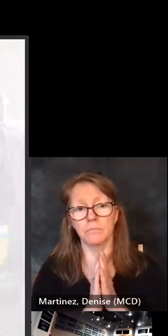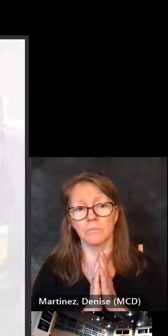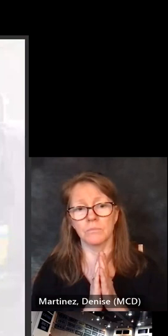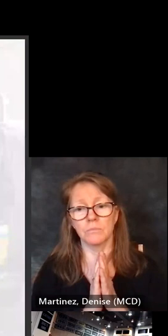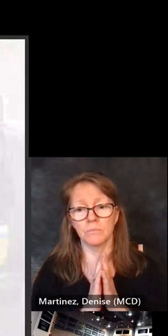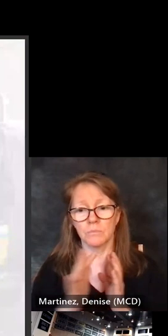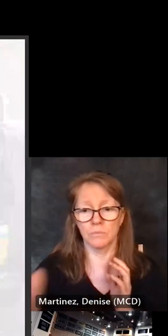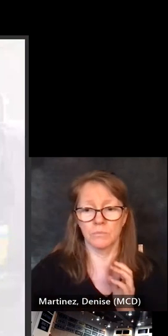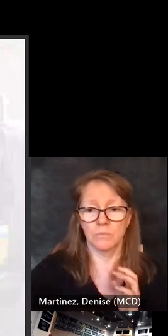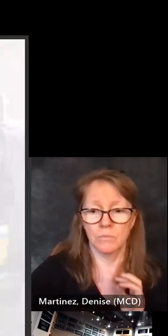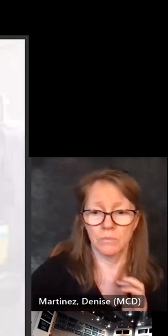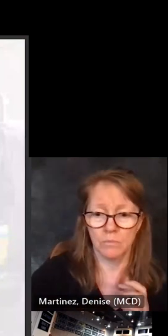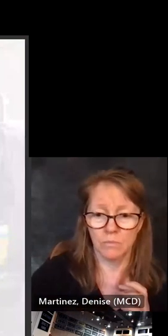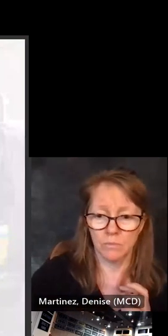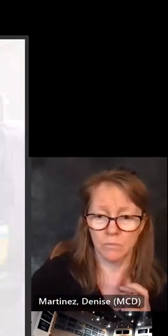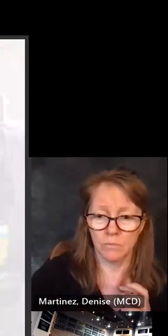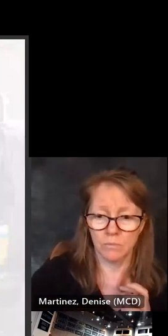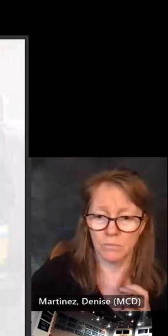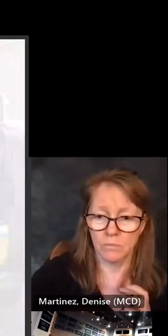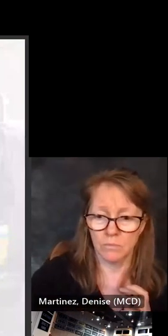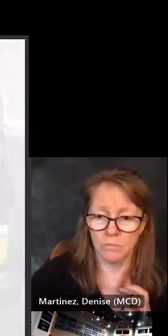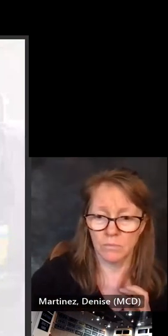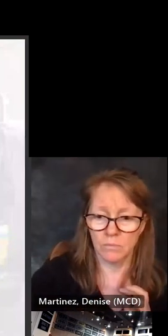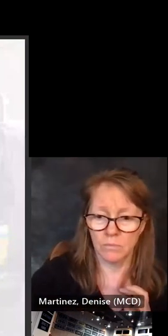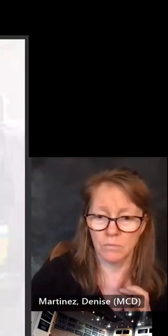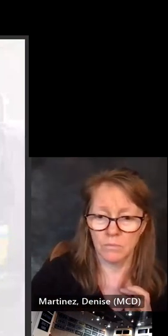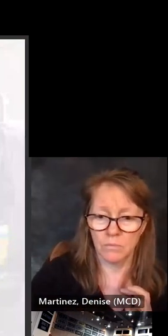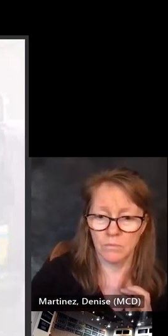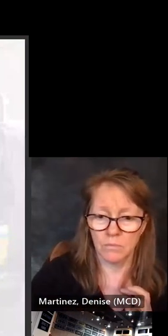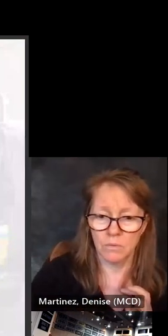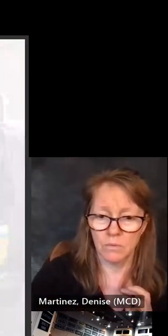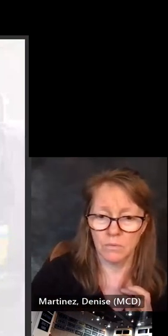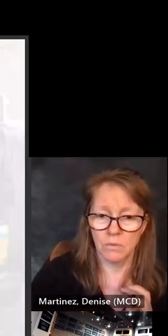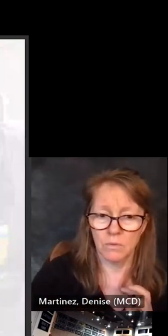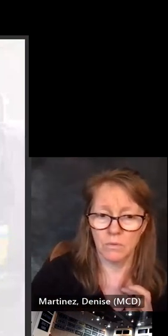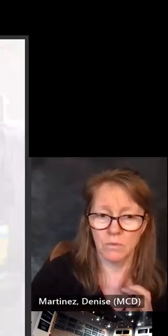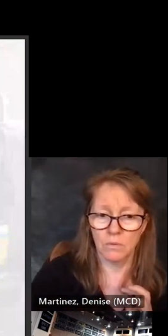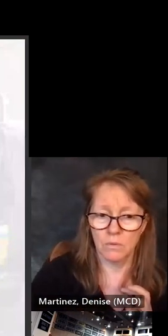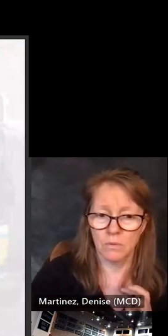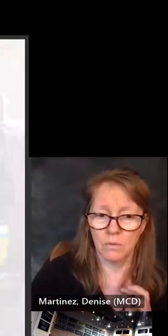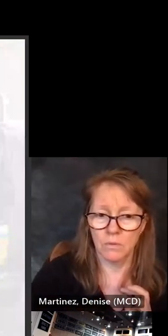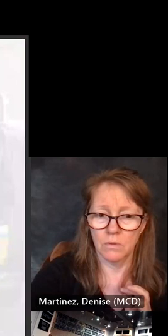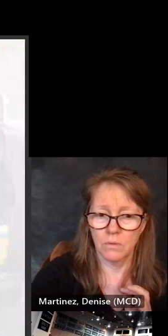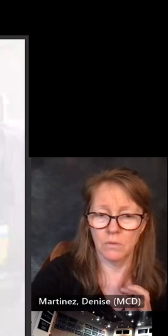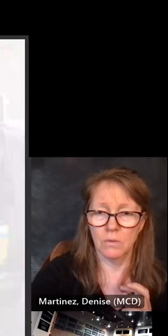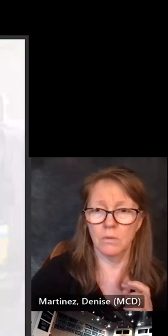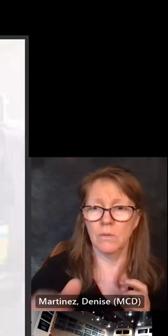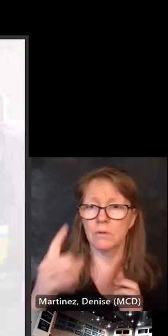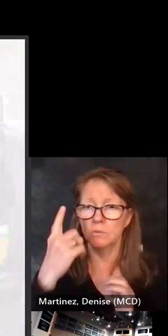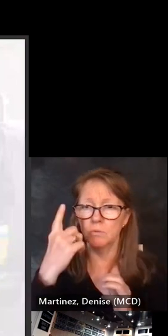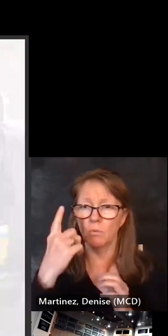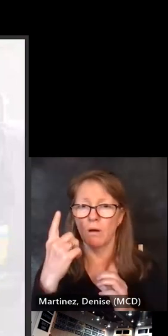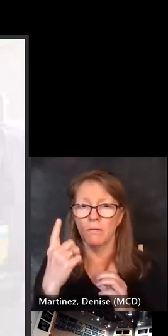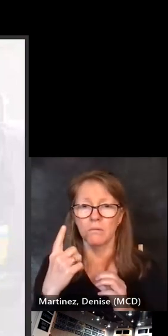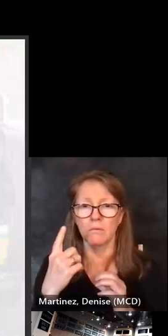that confronts this Arborway Yard project. It will drive all the decisions to be